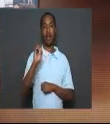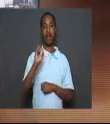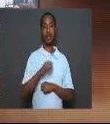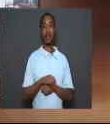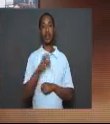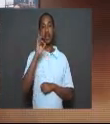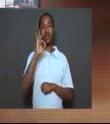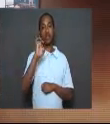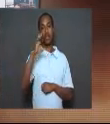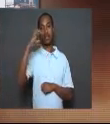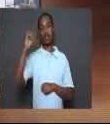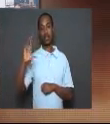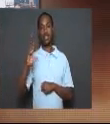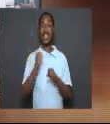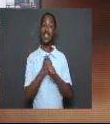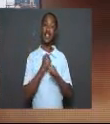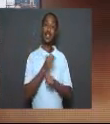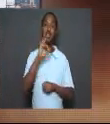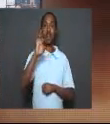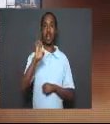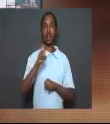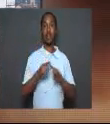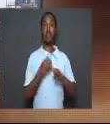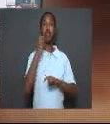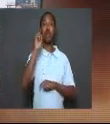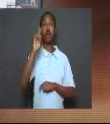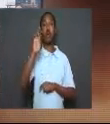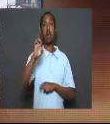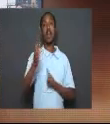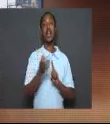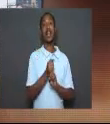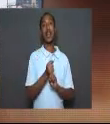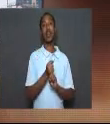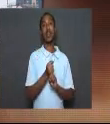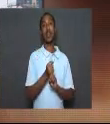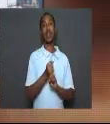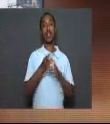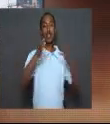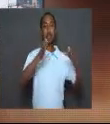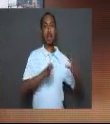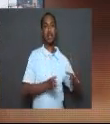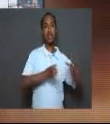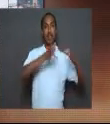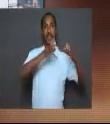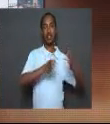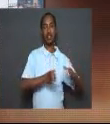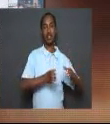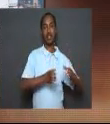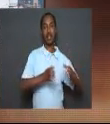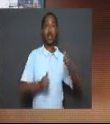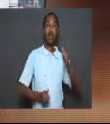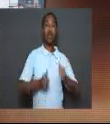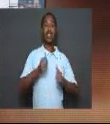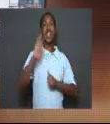The extraction of iron from ore is carried out in a blast furnace, which